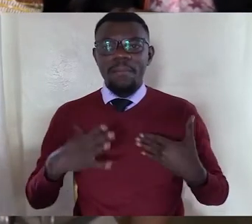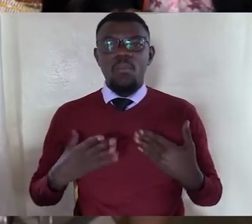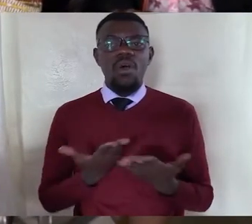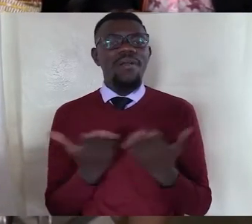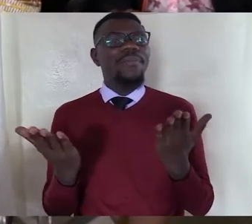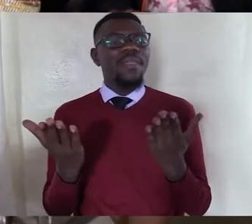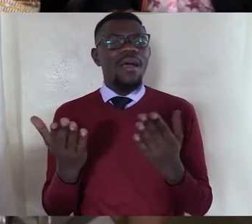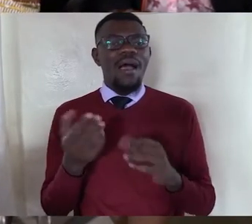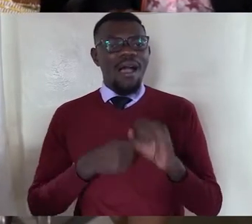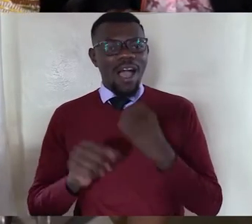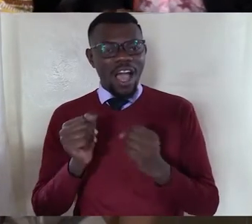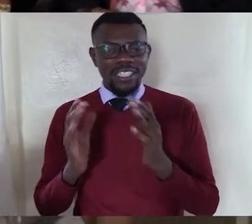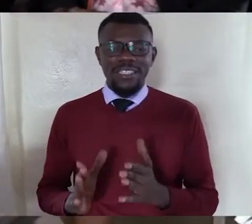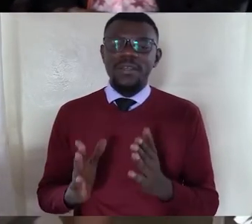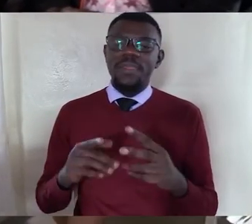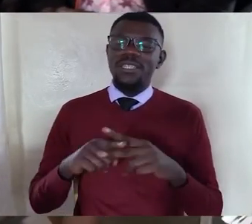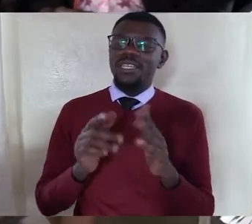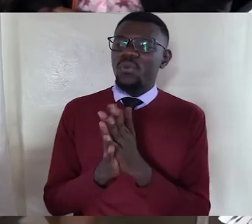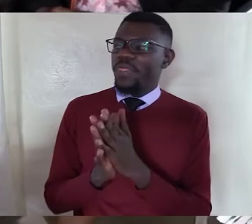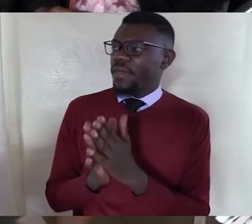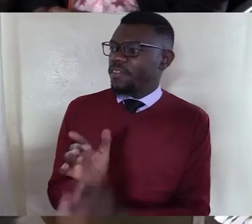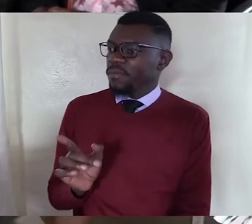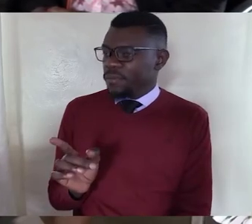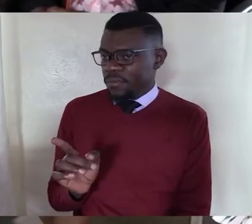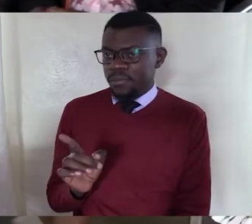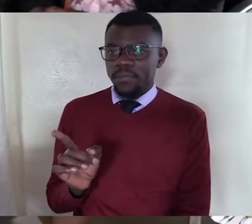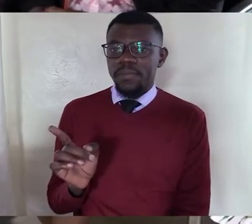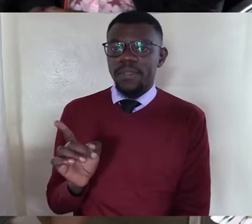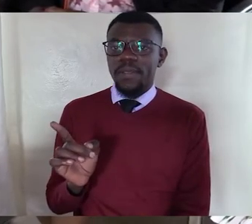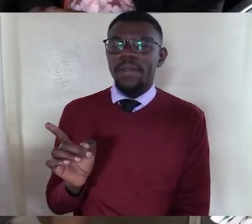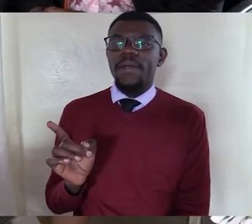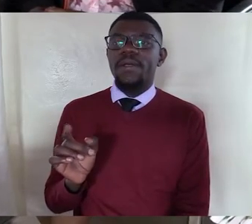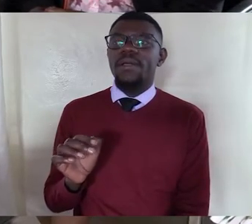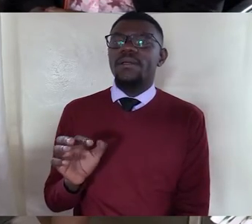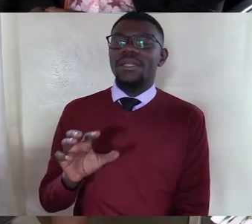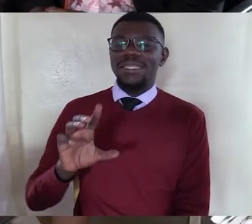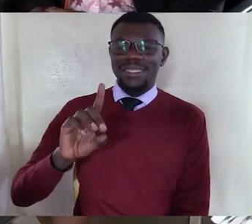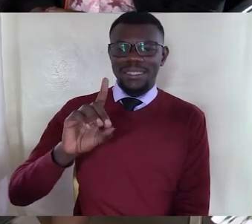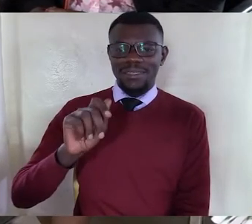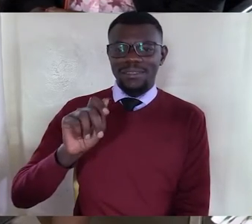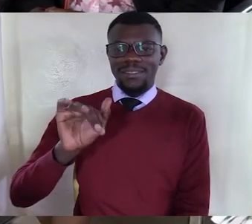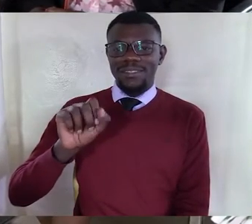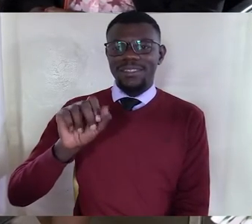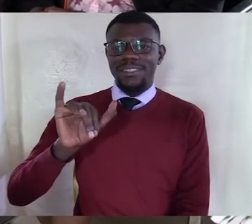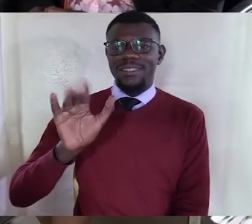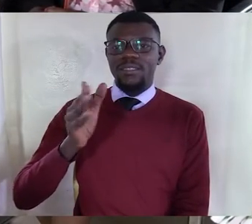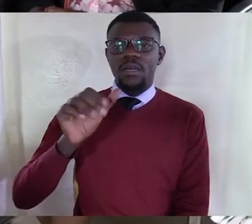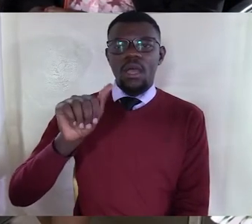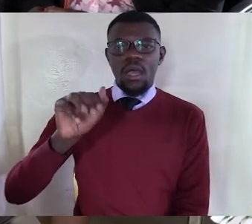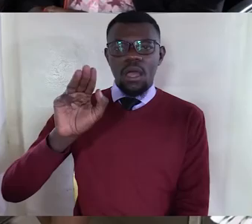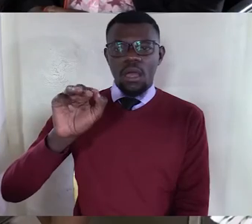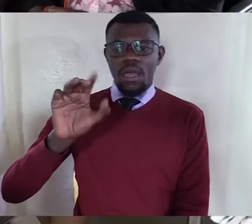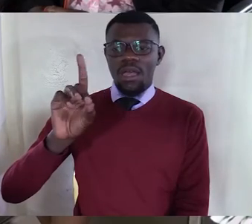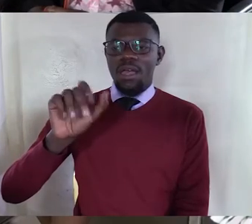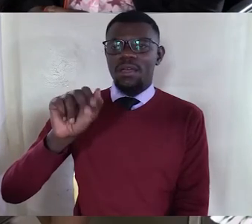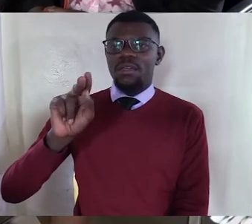really highlighting the issue of SGBV. I think that one of the things that